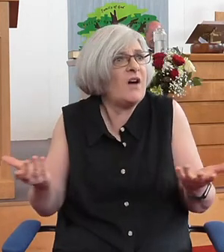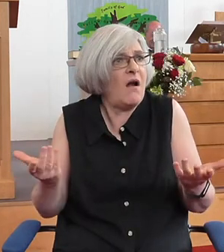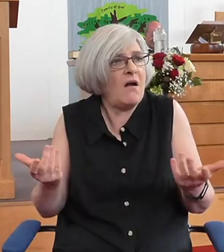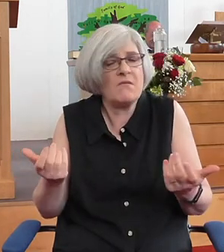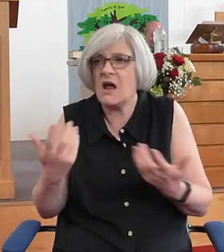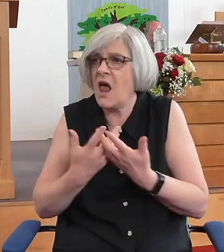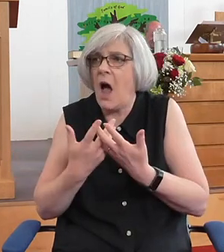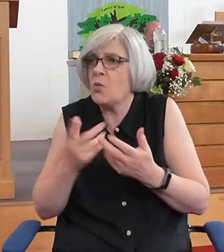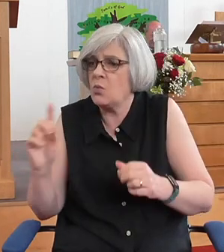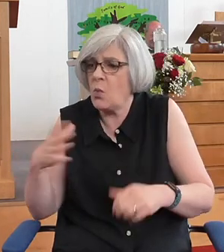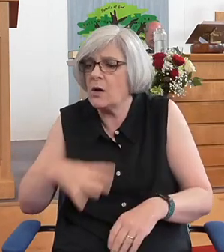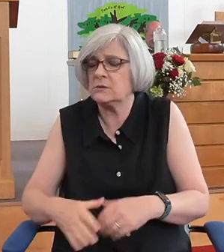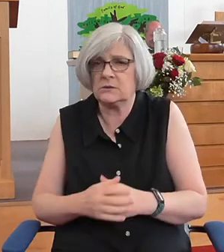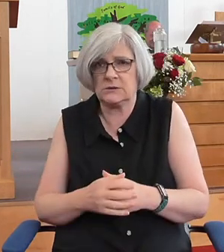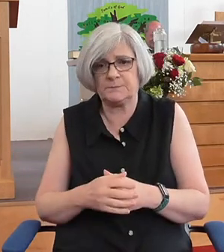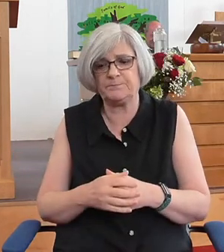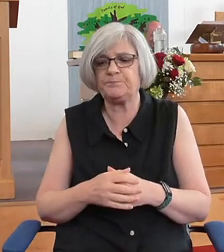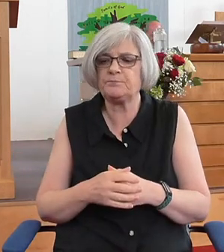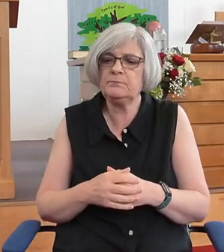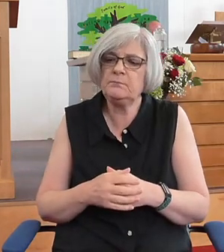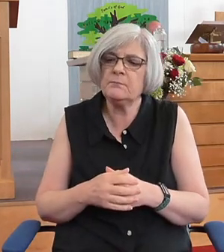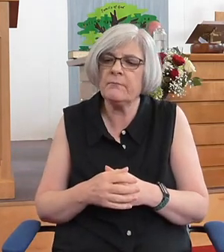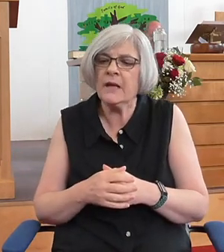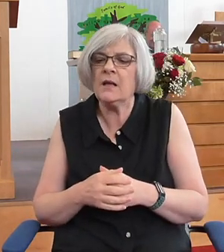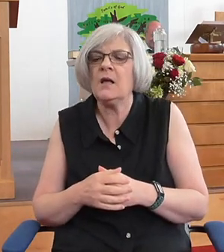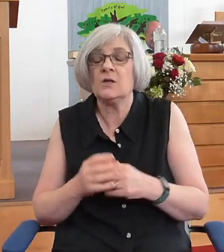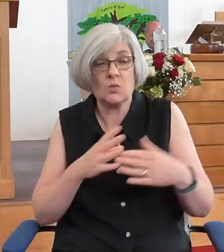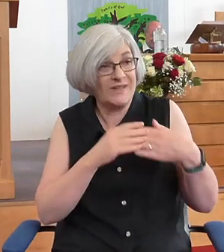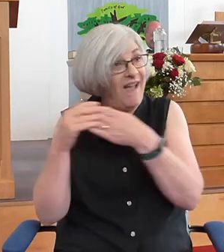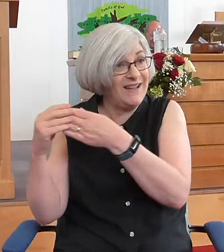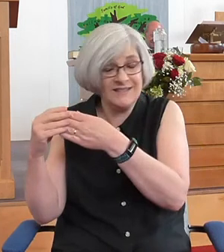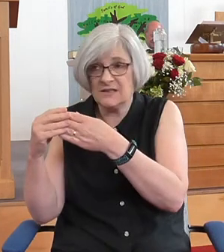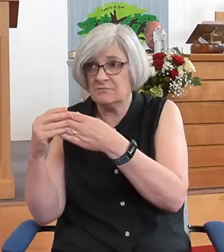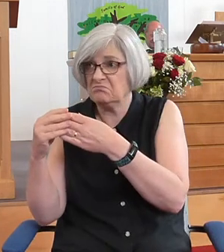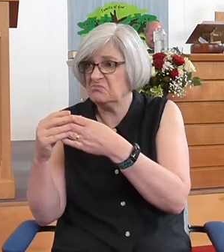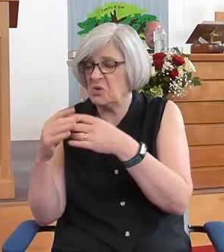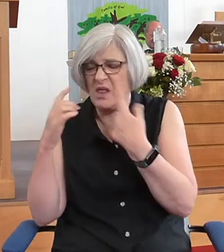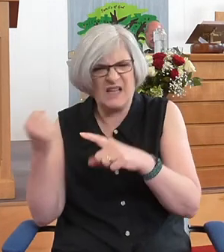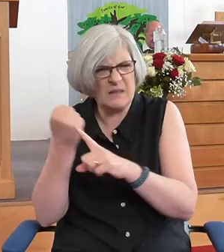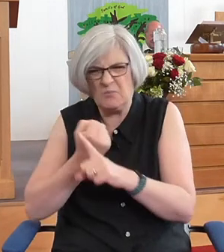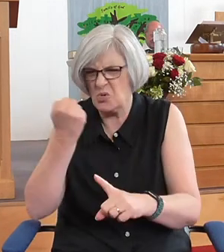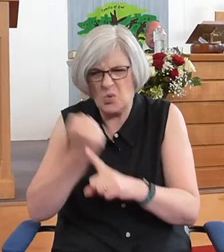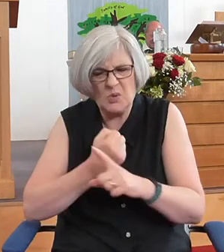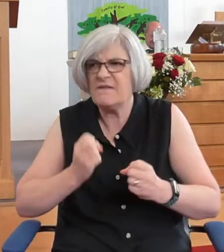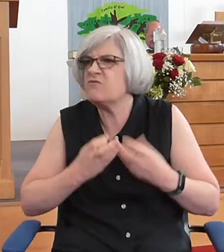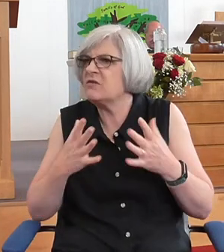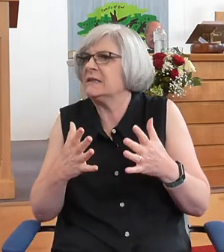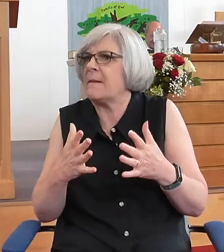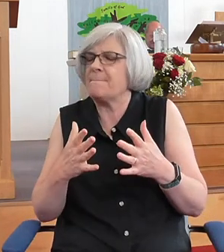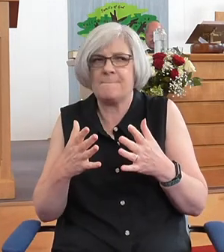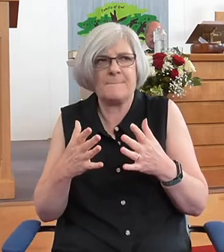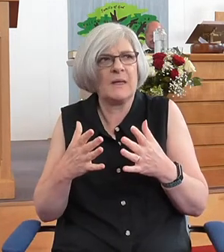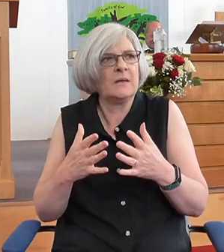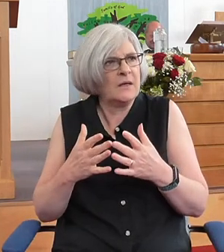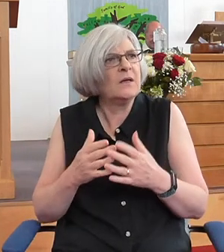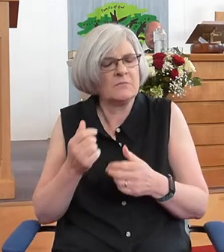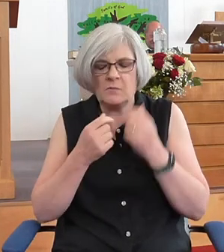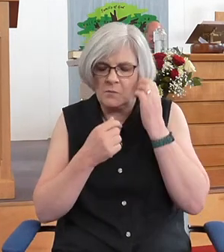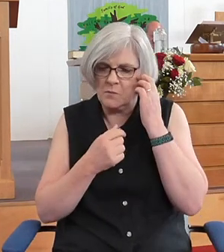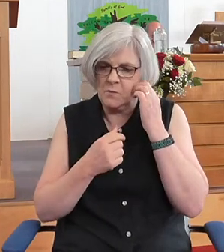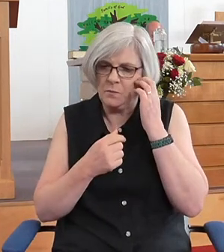we want. Guide us, and do not let us abuse the freedom you have given to us that we enjoy here in the